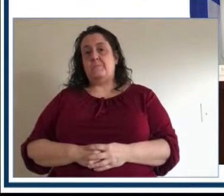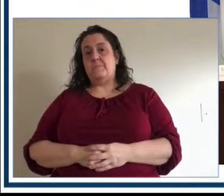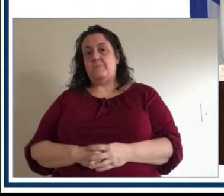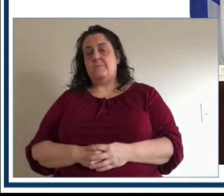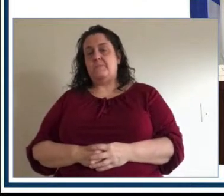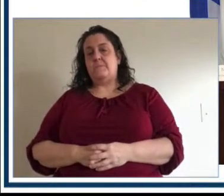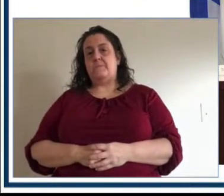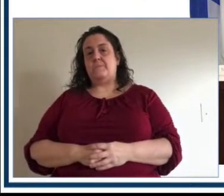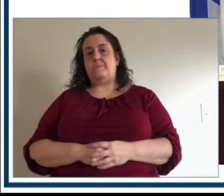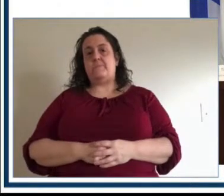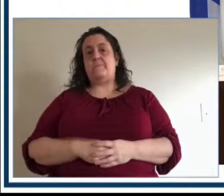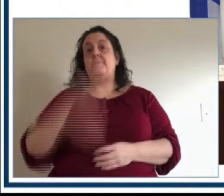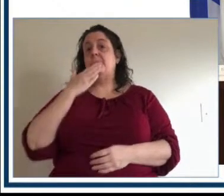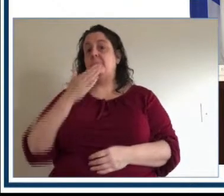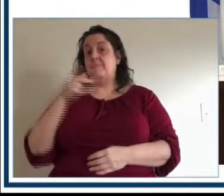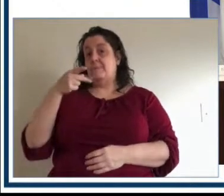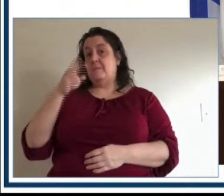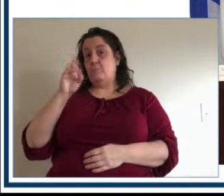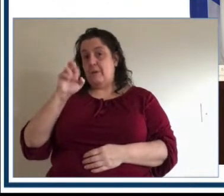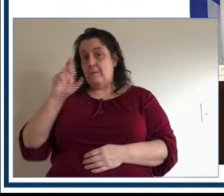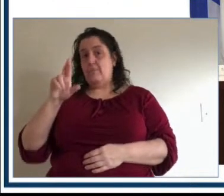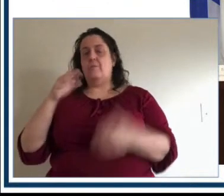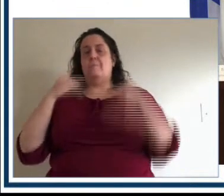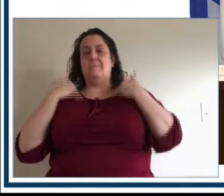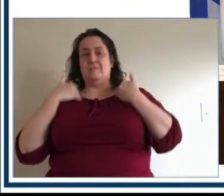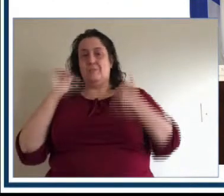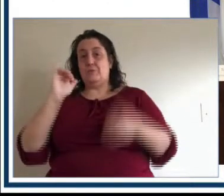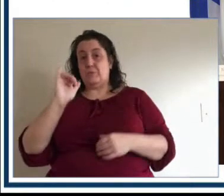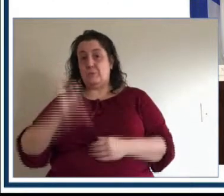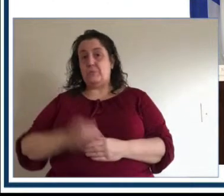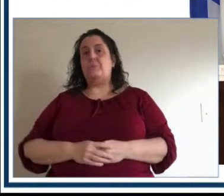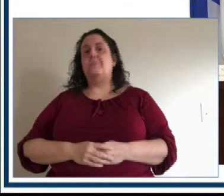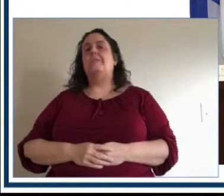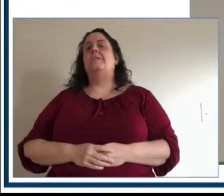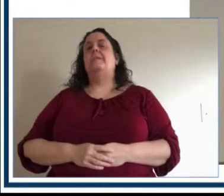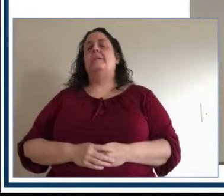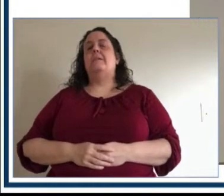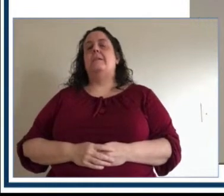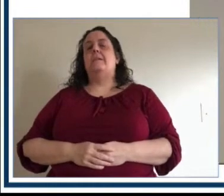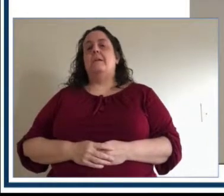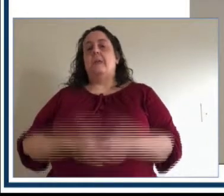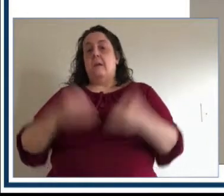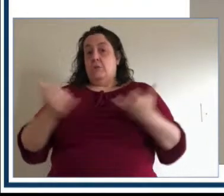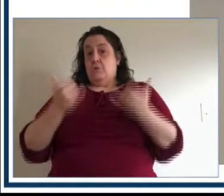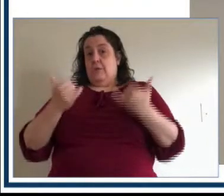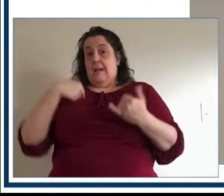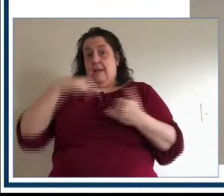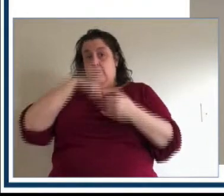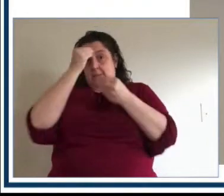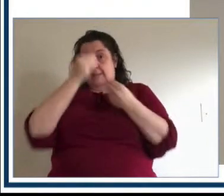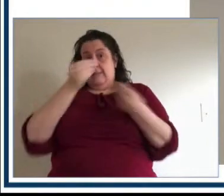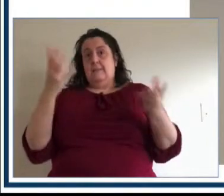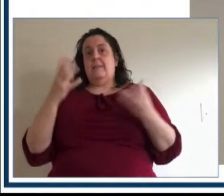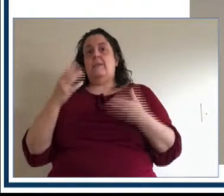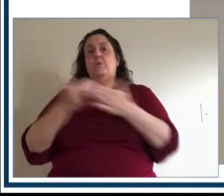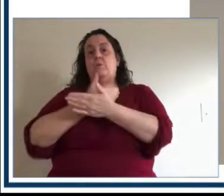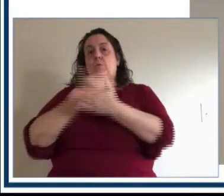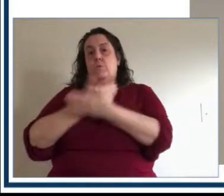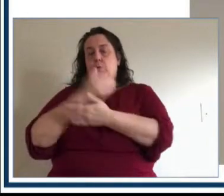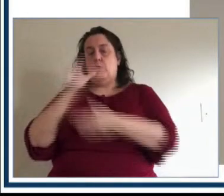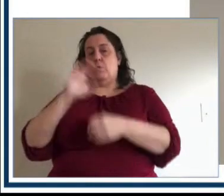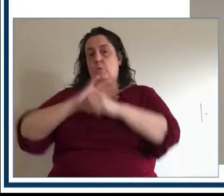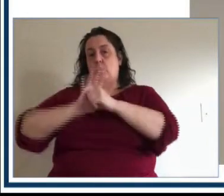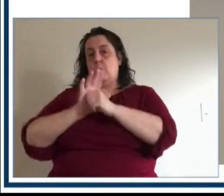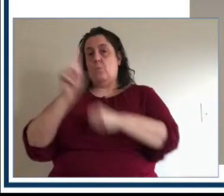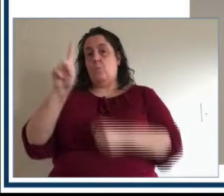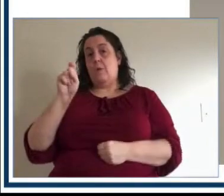Thank you, Premier and Minister, and good afternoon, everybody. Today we are reporting 114 new COVID-19 cases.